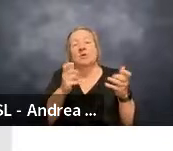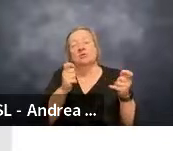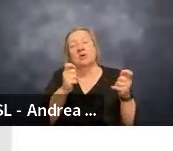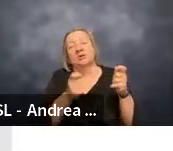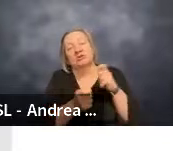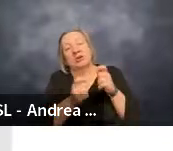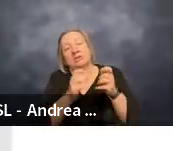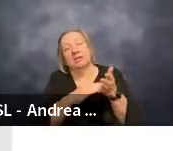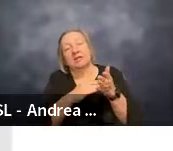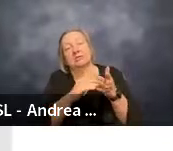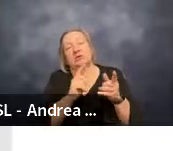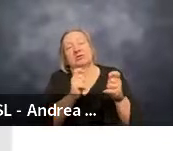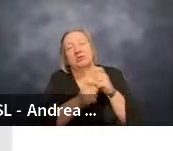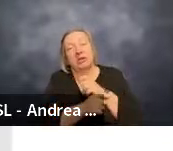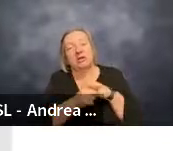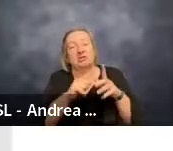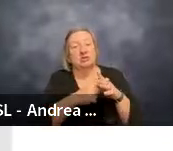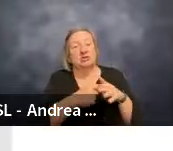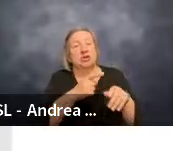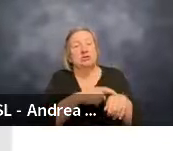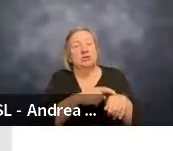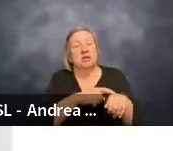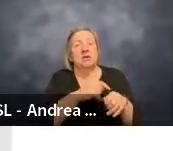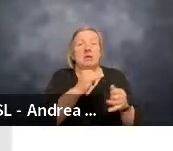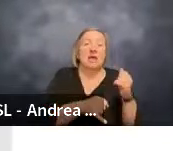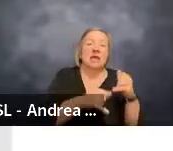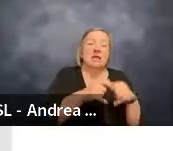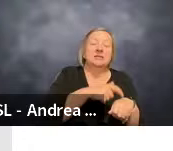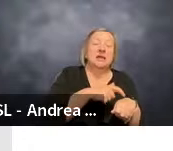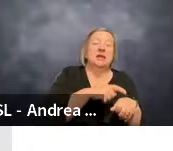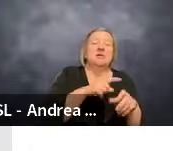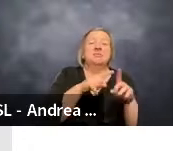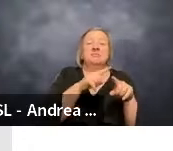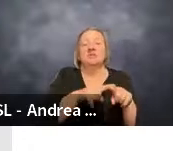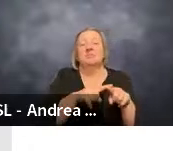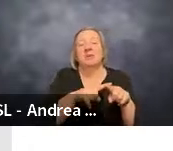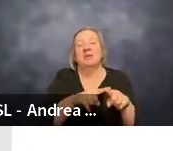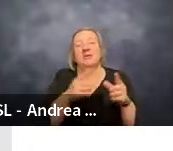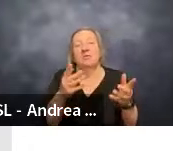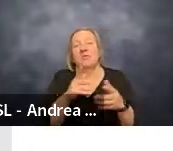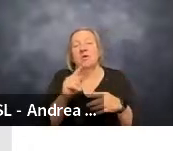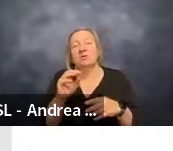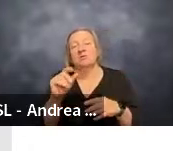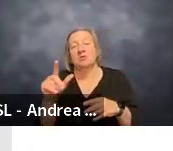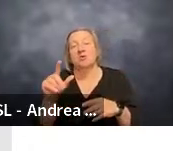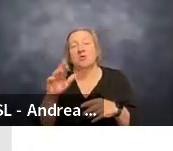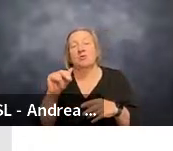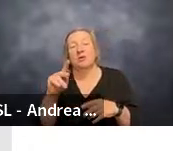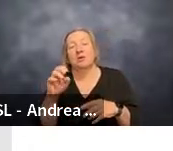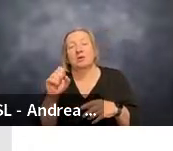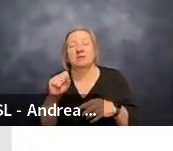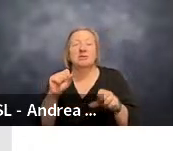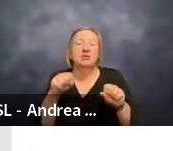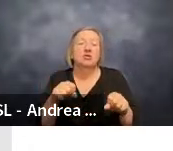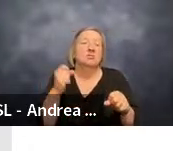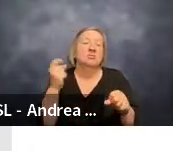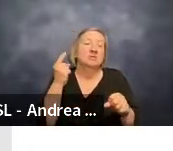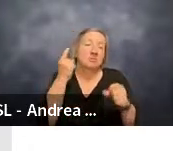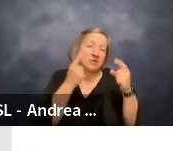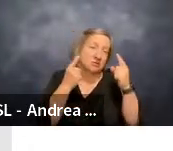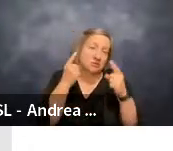or have a different start time or end time depending on what those toll rates might be. So I think that could be a